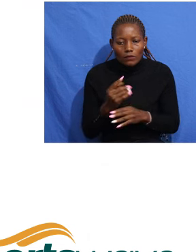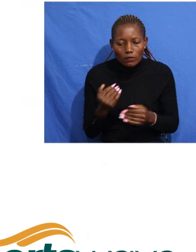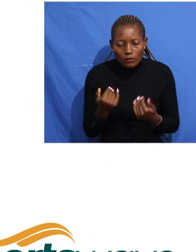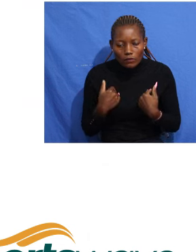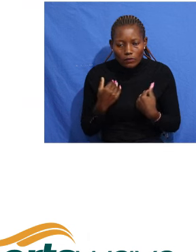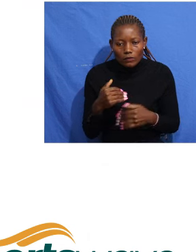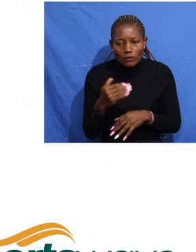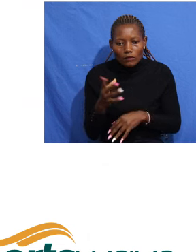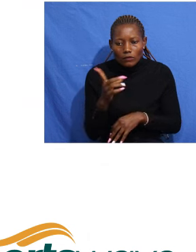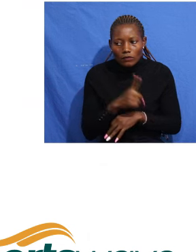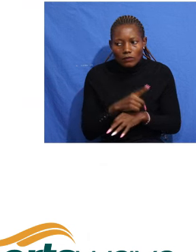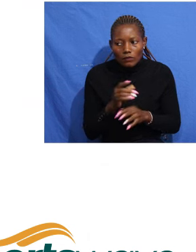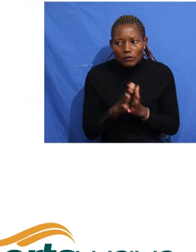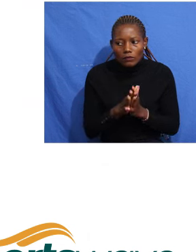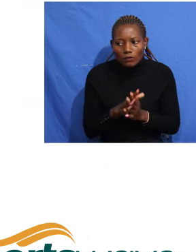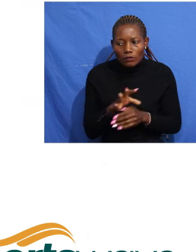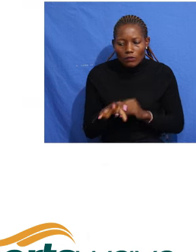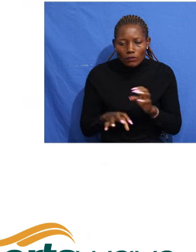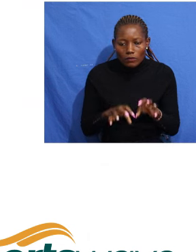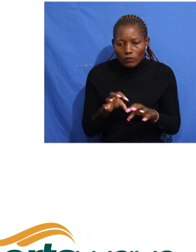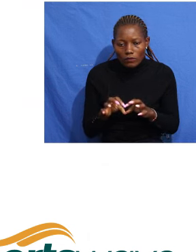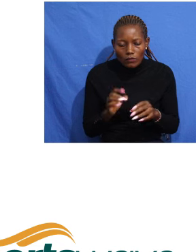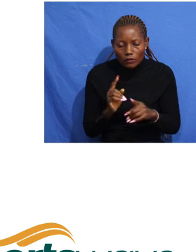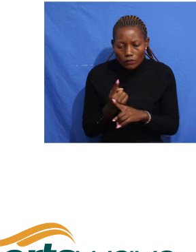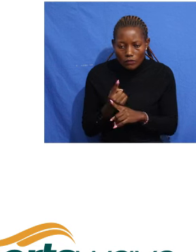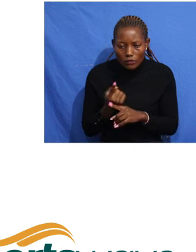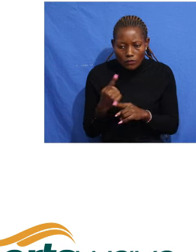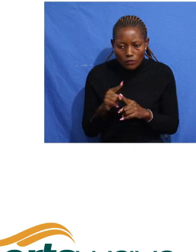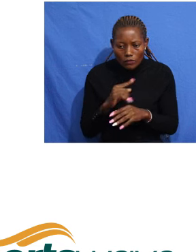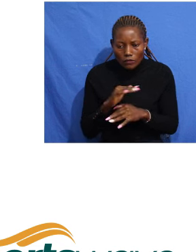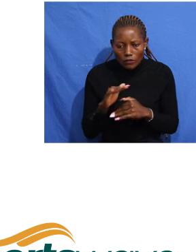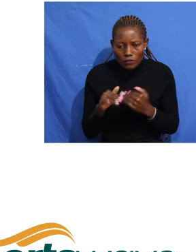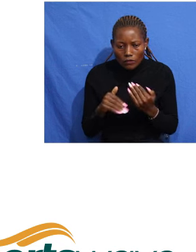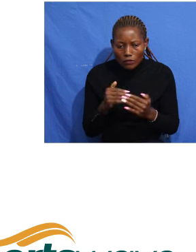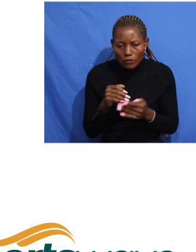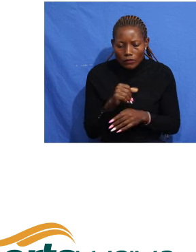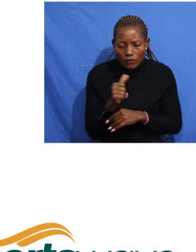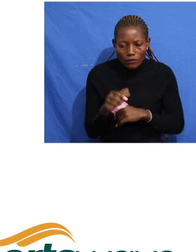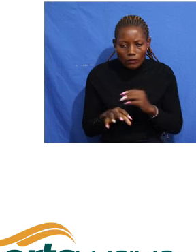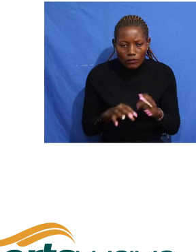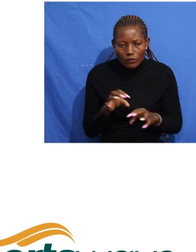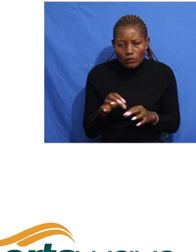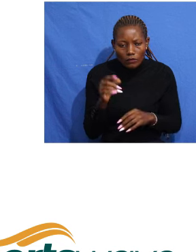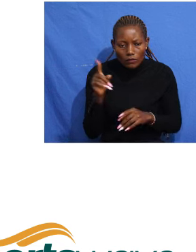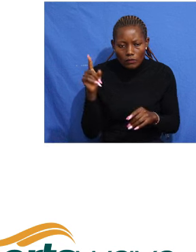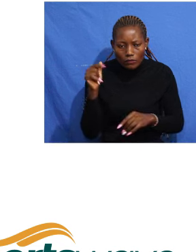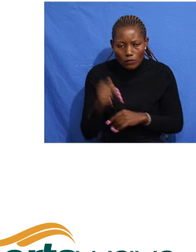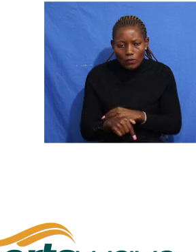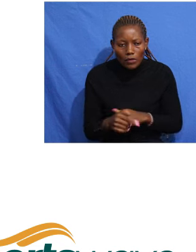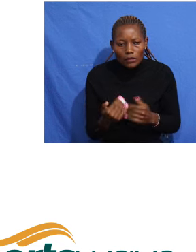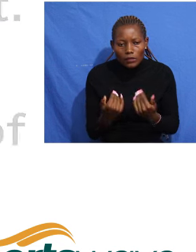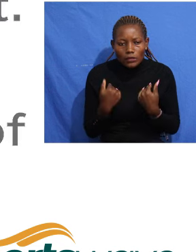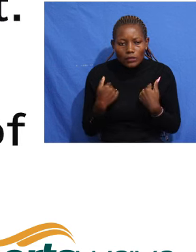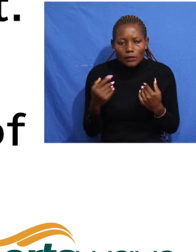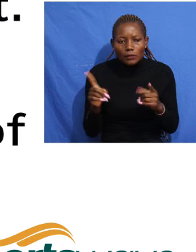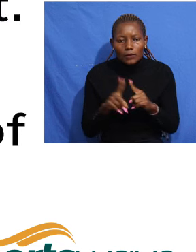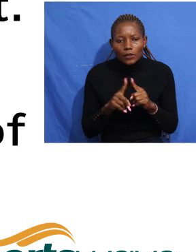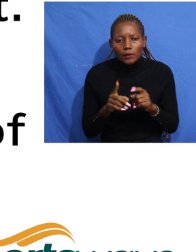animals, there's a difference, but still almost all the other animals have to sleep.